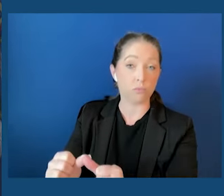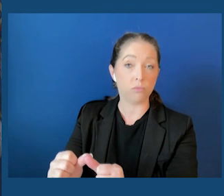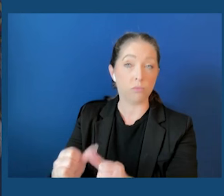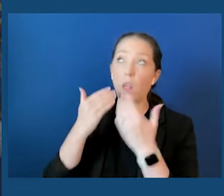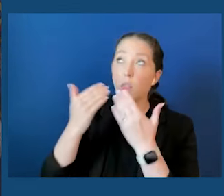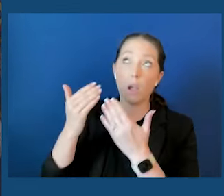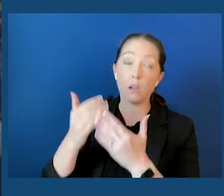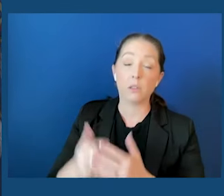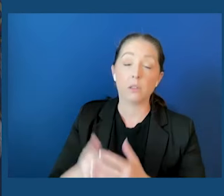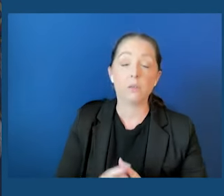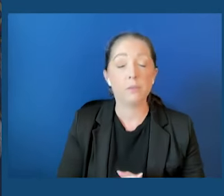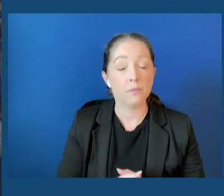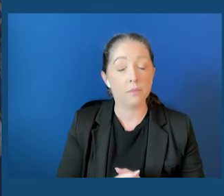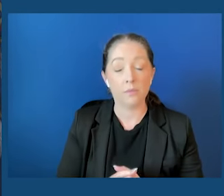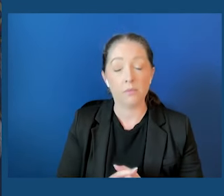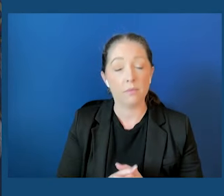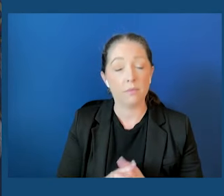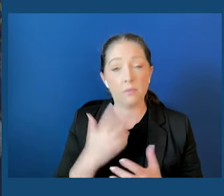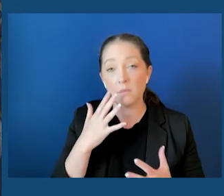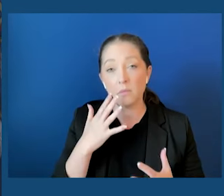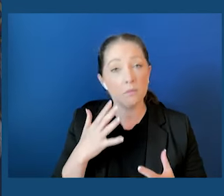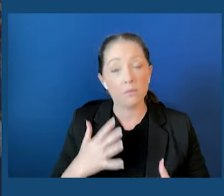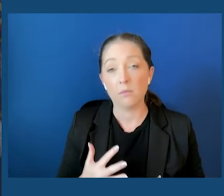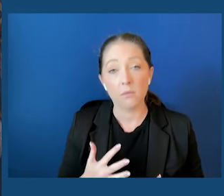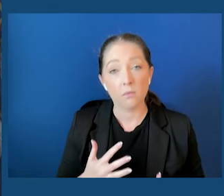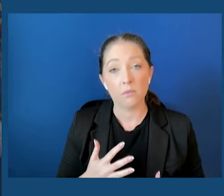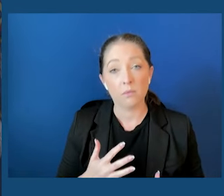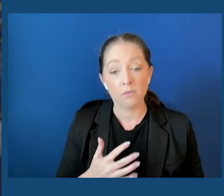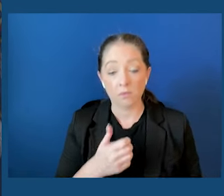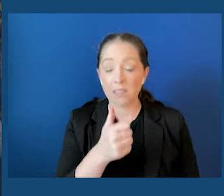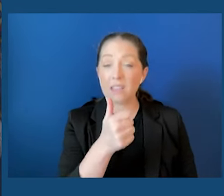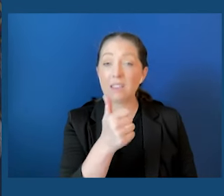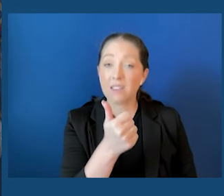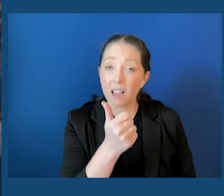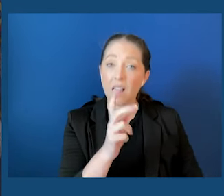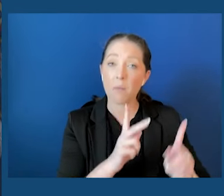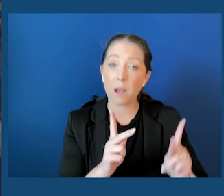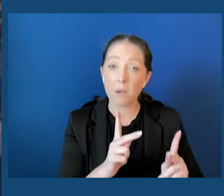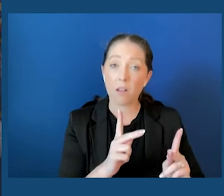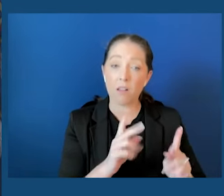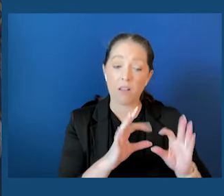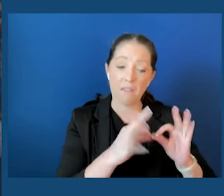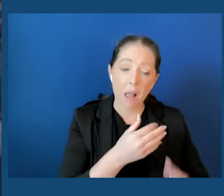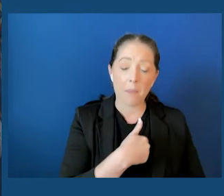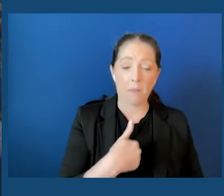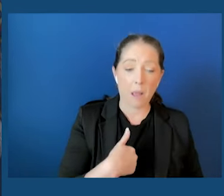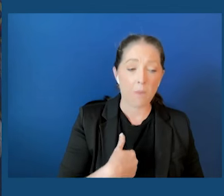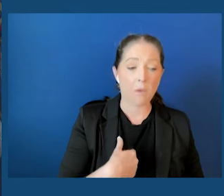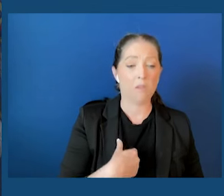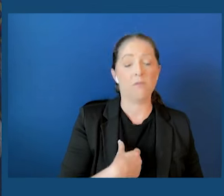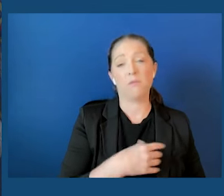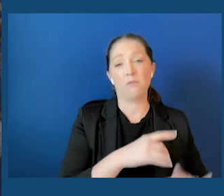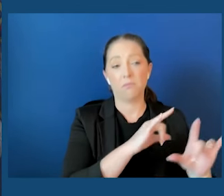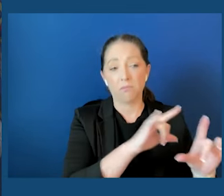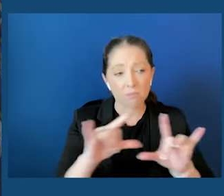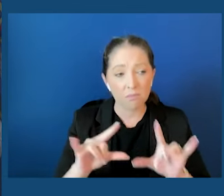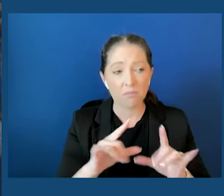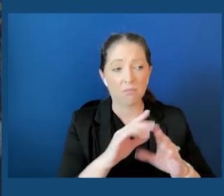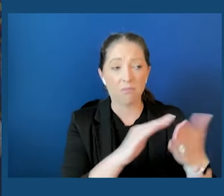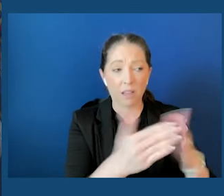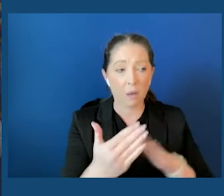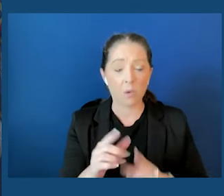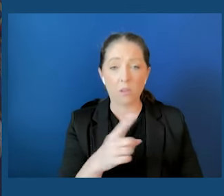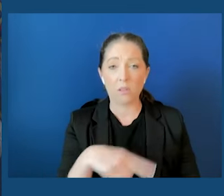tragically, 10 of our neighbors, family members, loved ones were stolen that day. Roberta